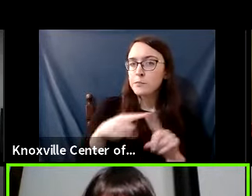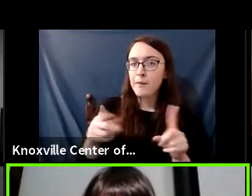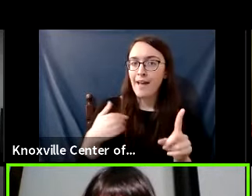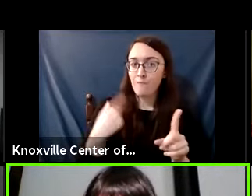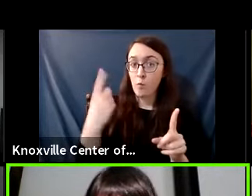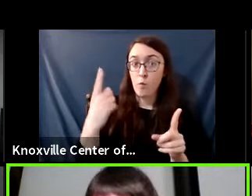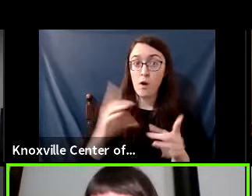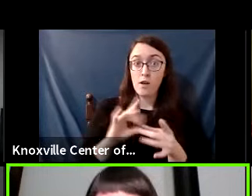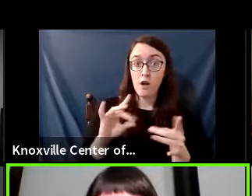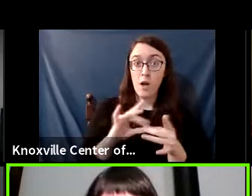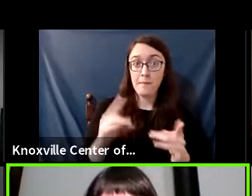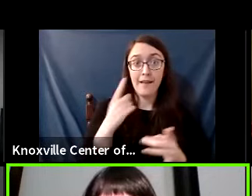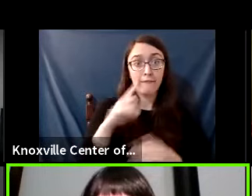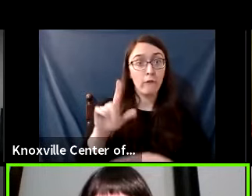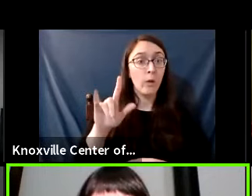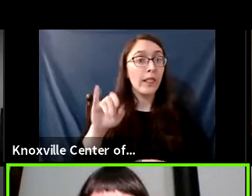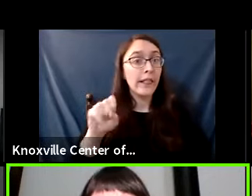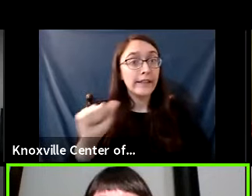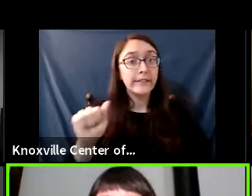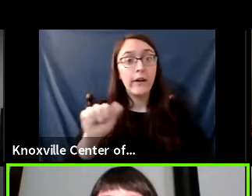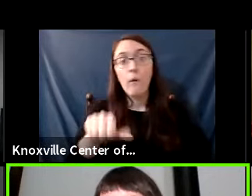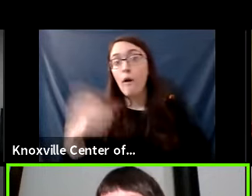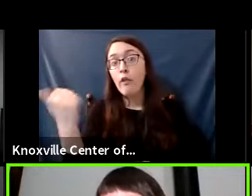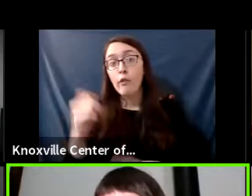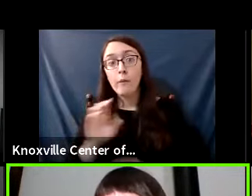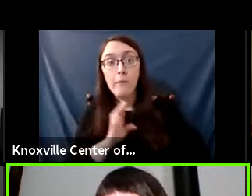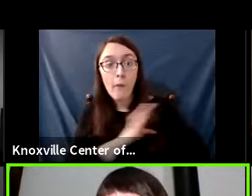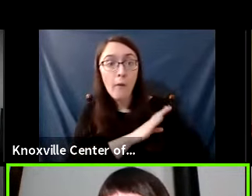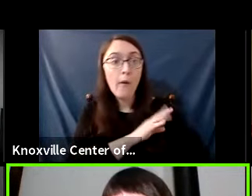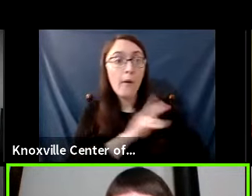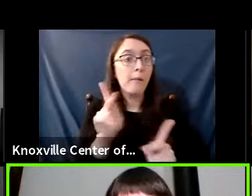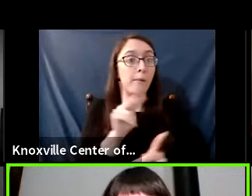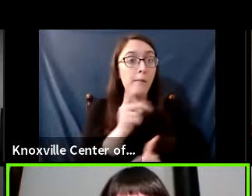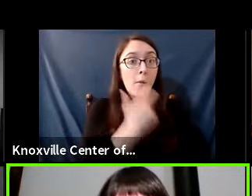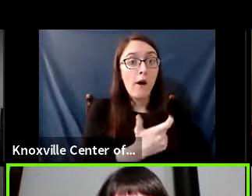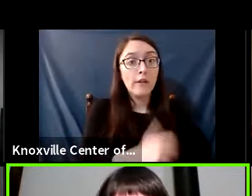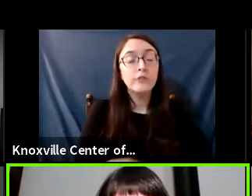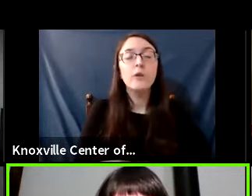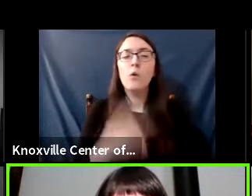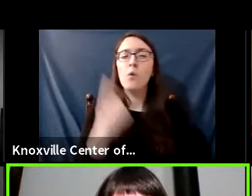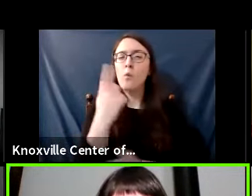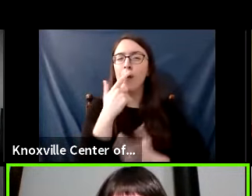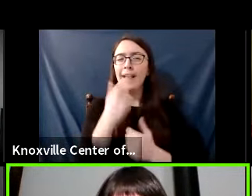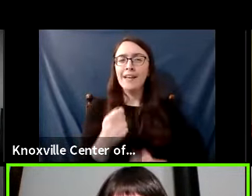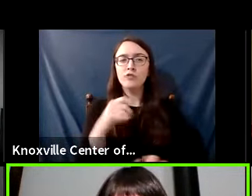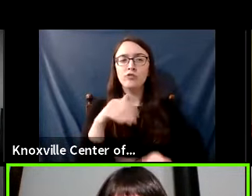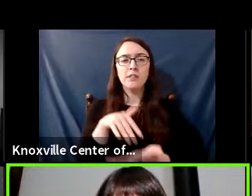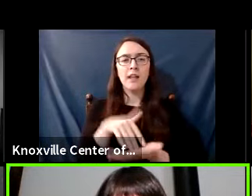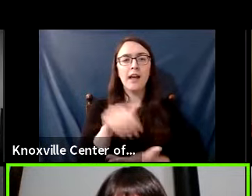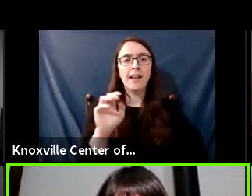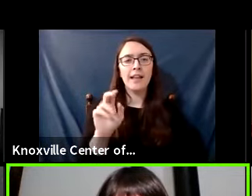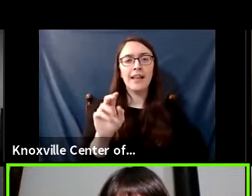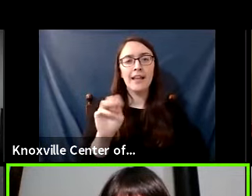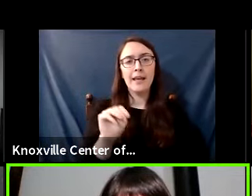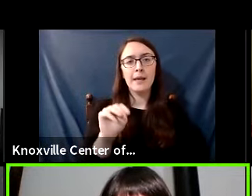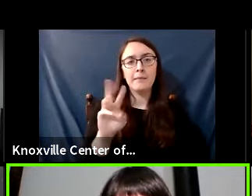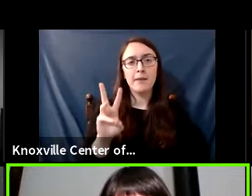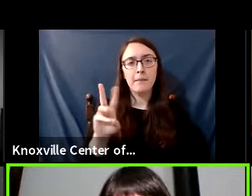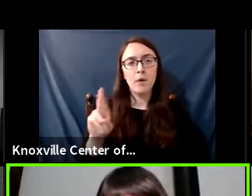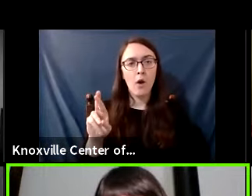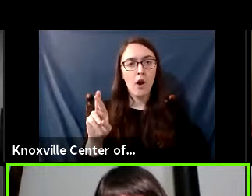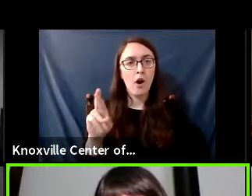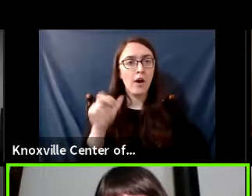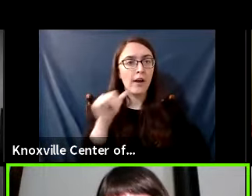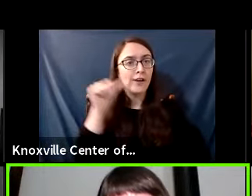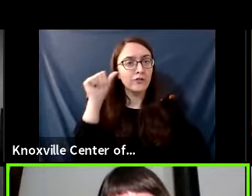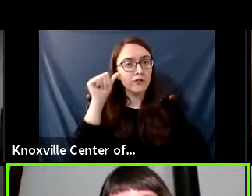and anyone else on the board or folks that are watching. There was an interesting study that came out in MMWR yesterday. Not sure if any of you saw the news